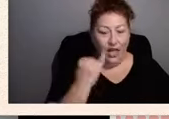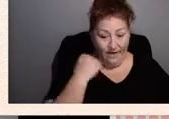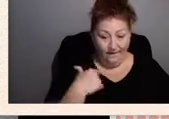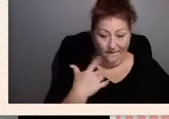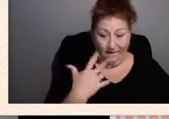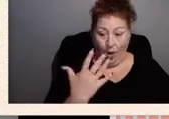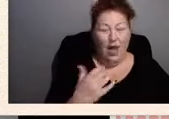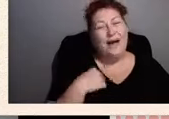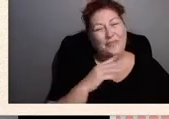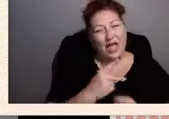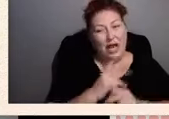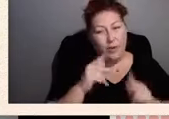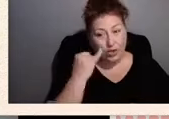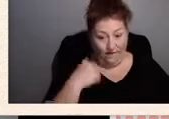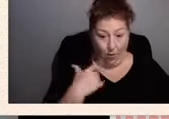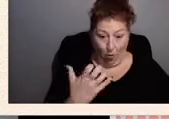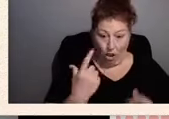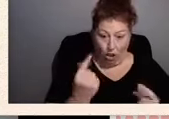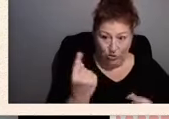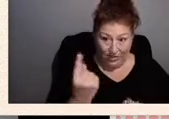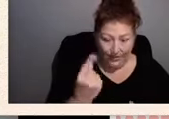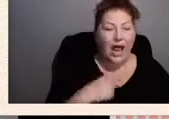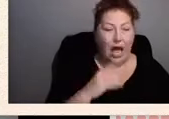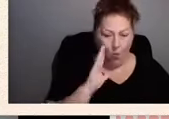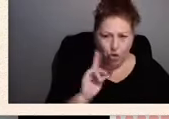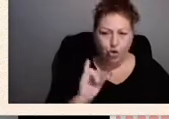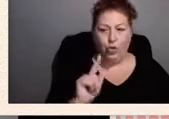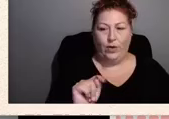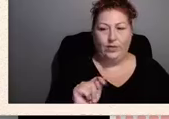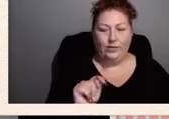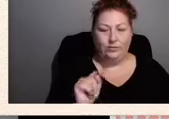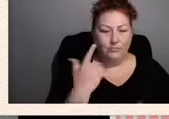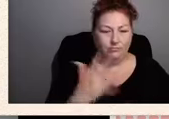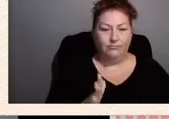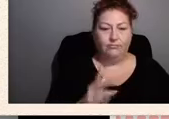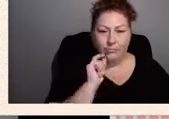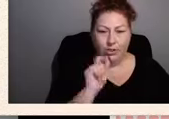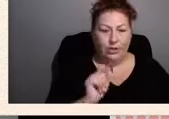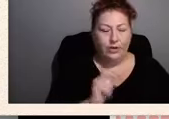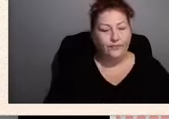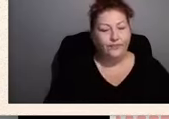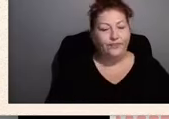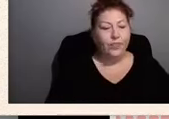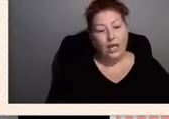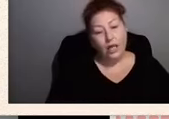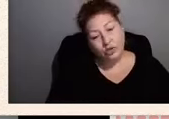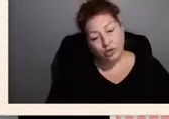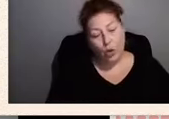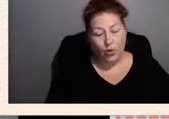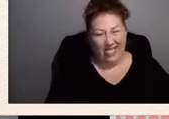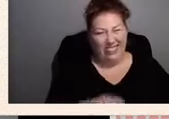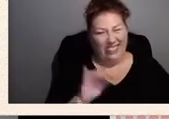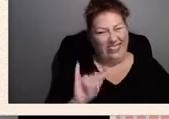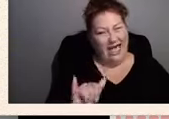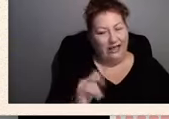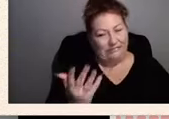if I want to do something, I'm going to do it. And so that right there were things leading up to it